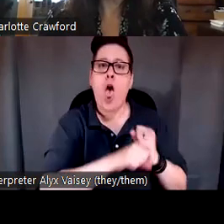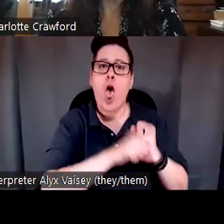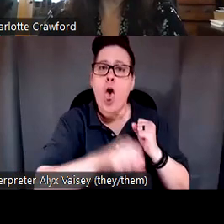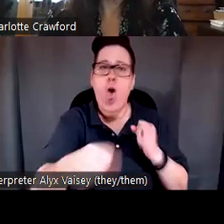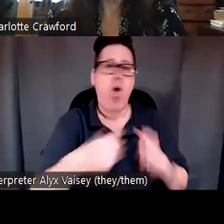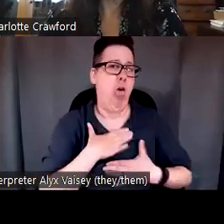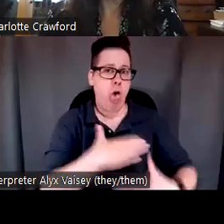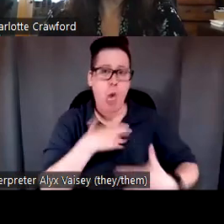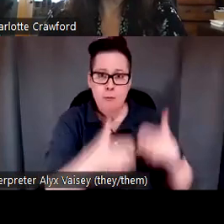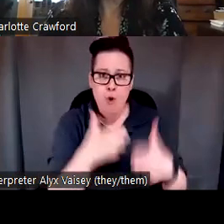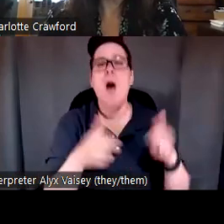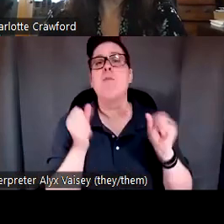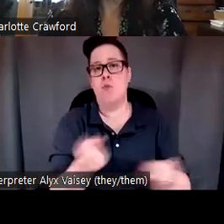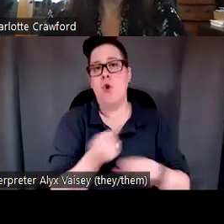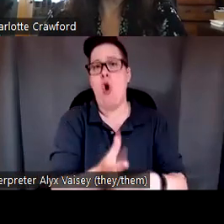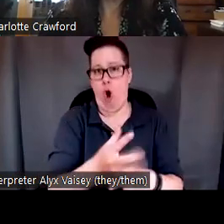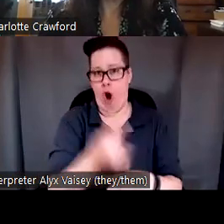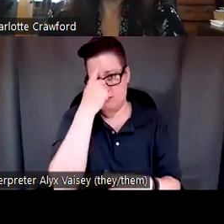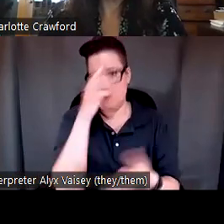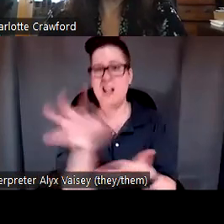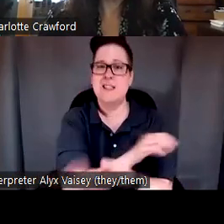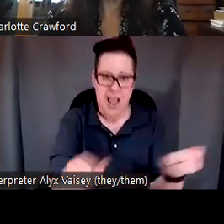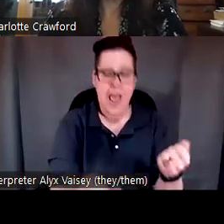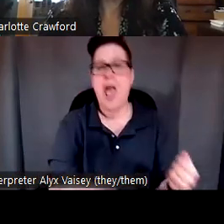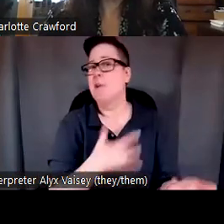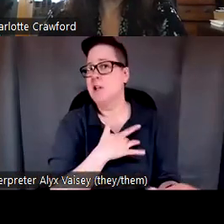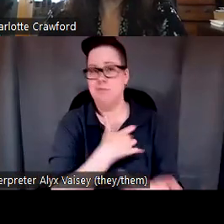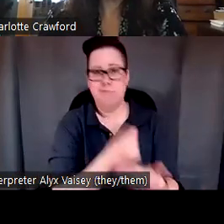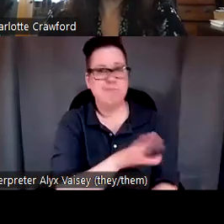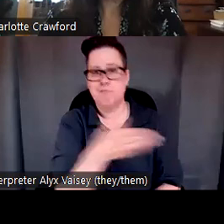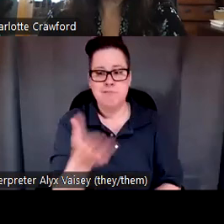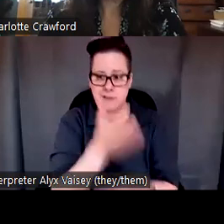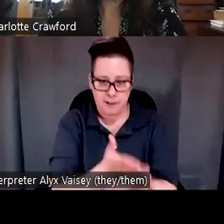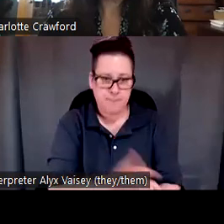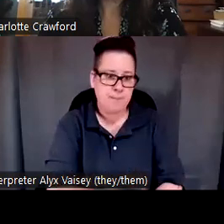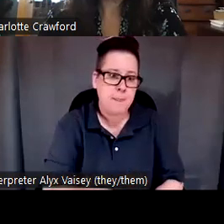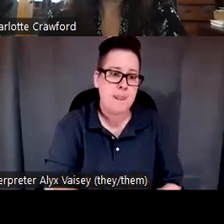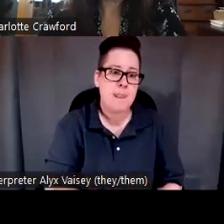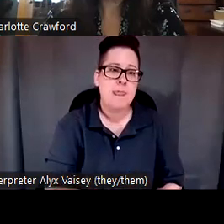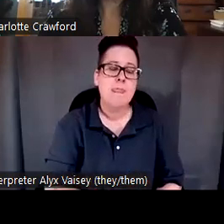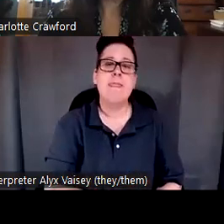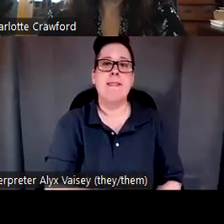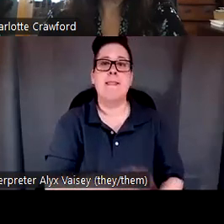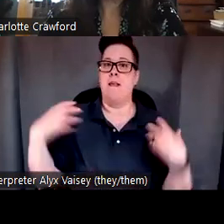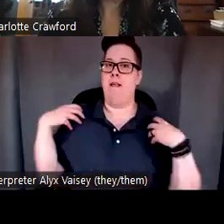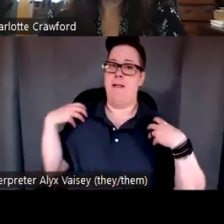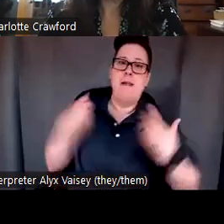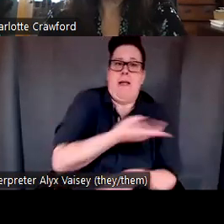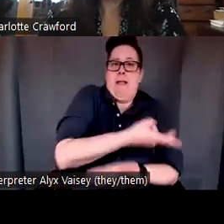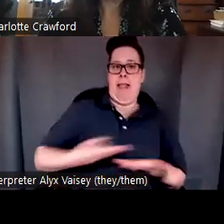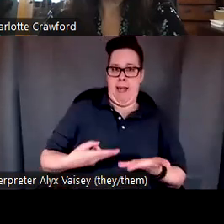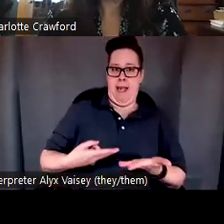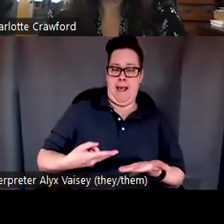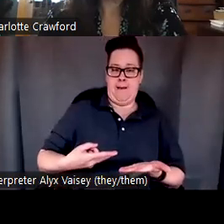may result in damage to the central nervous system or even death. Lay the person on their back to receive a dose of Narcan